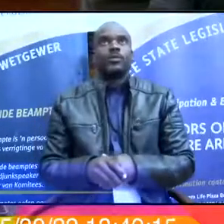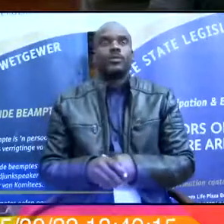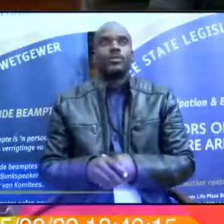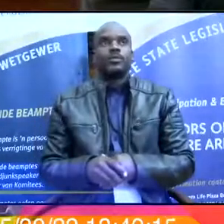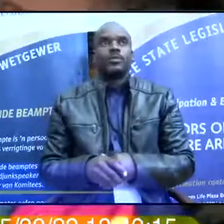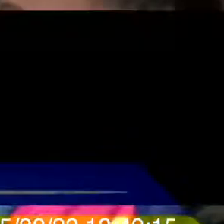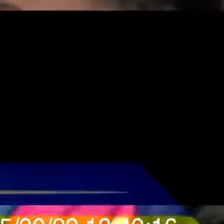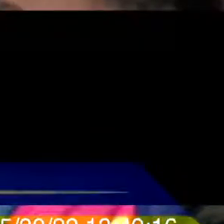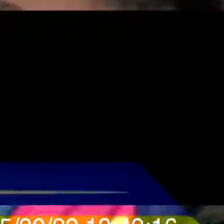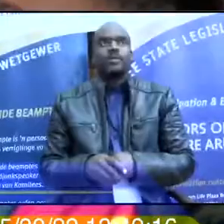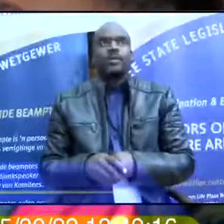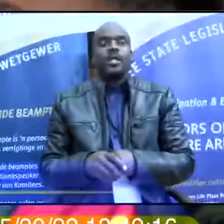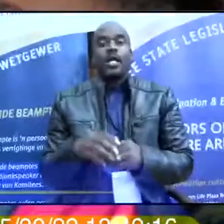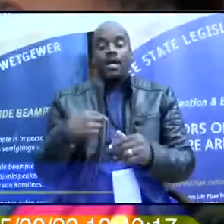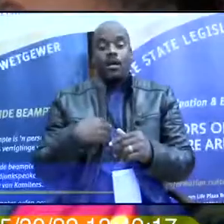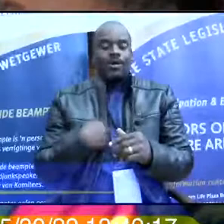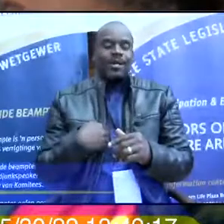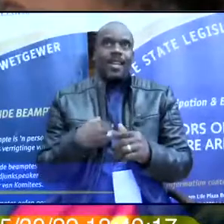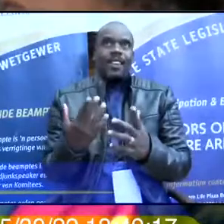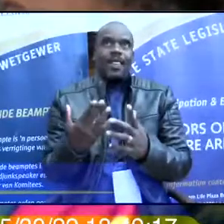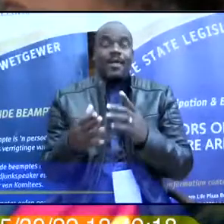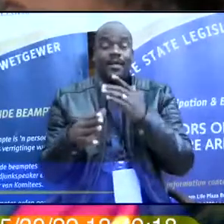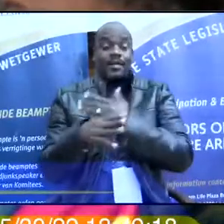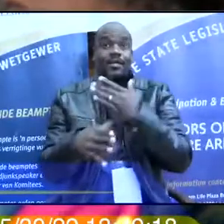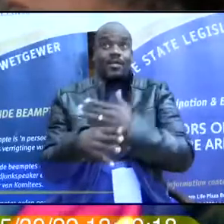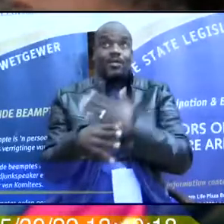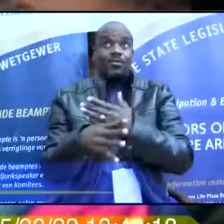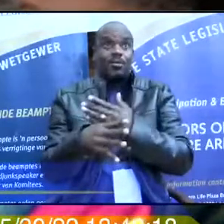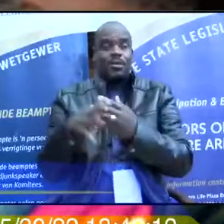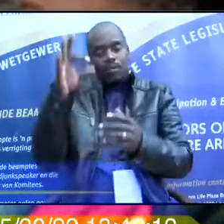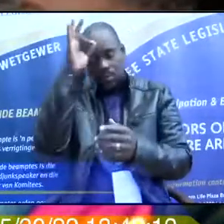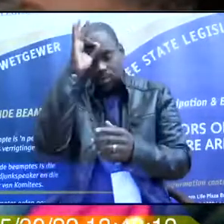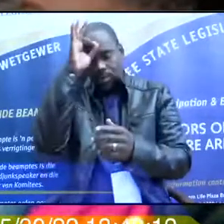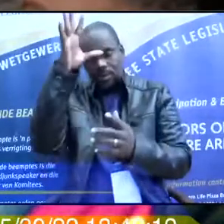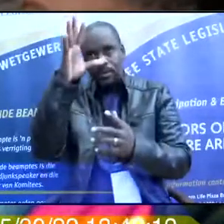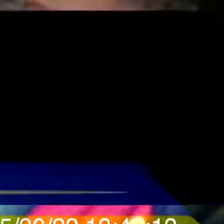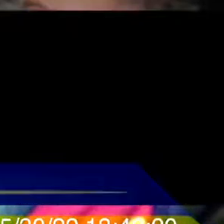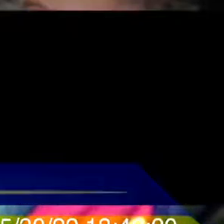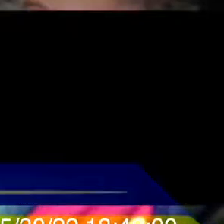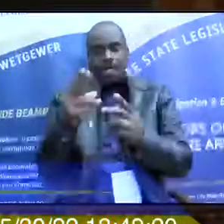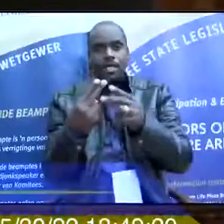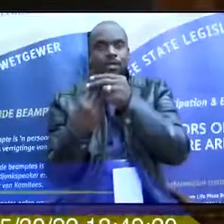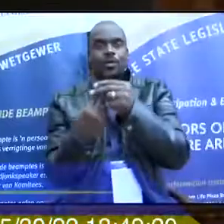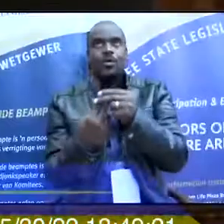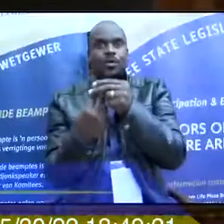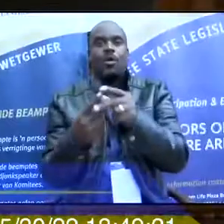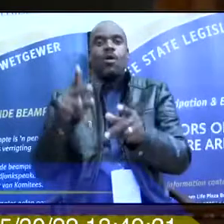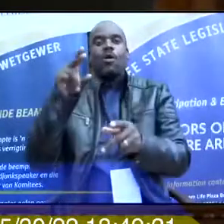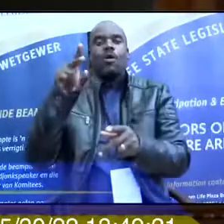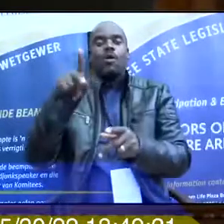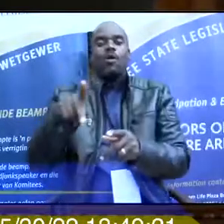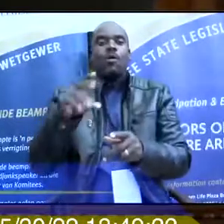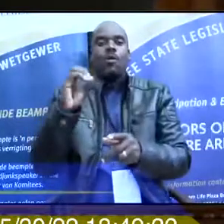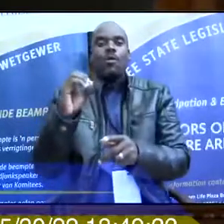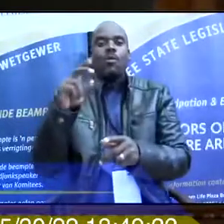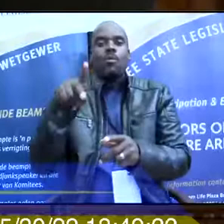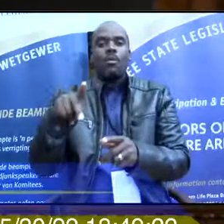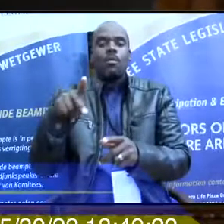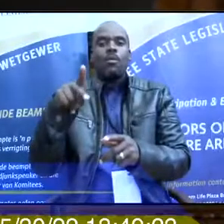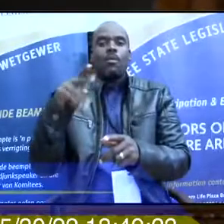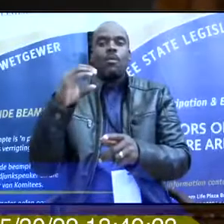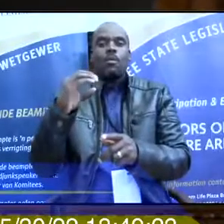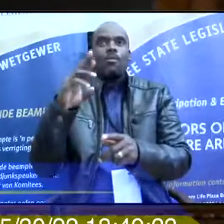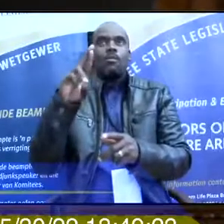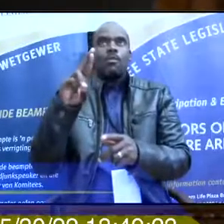i'm coming from pub crew police and presence civil resident we are organizing in criminal justice cluster which